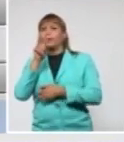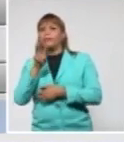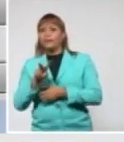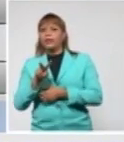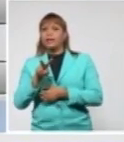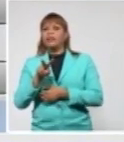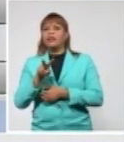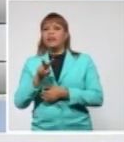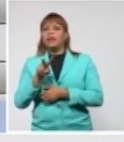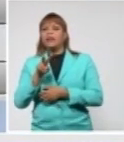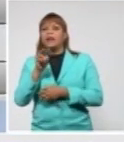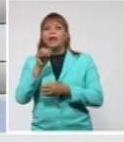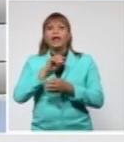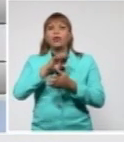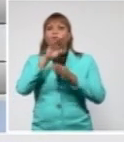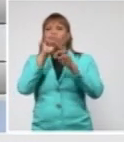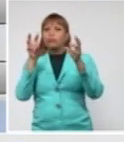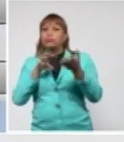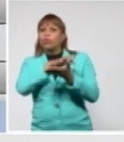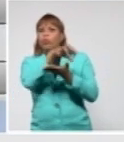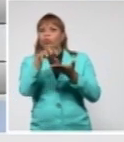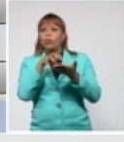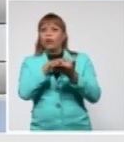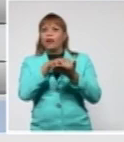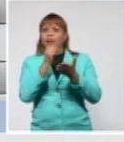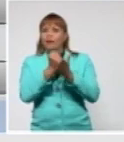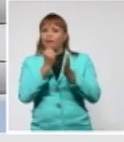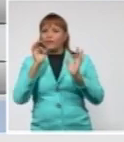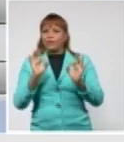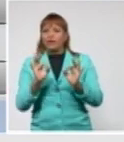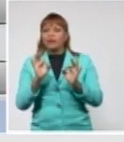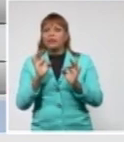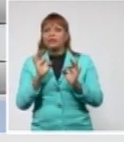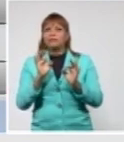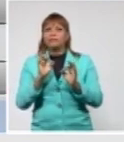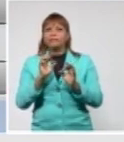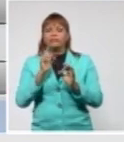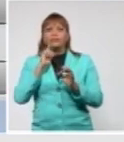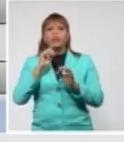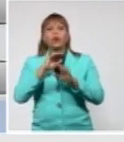5,966 people died of the virus worldwide, for a total of